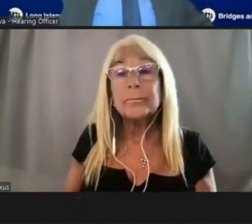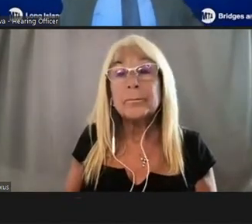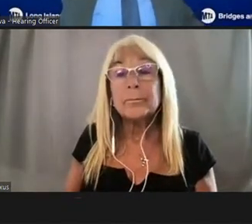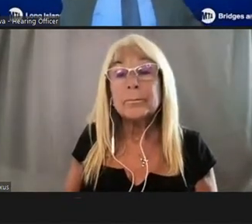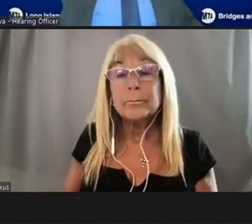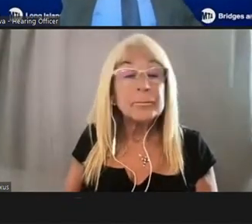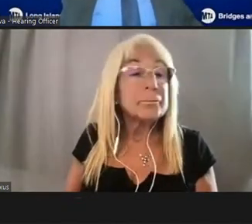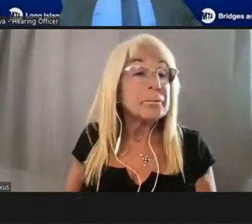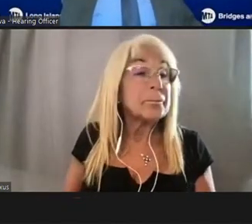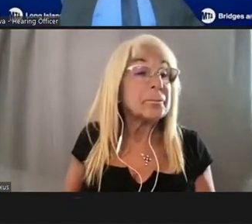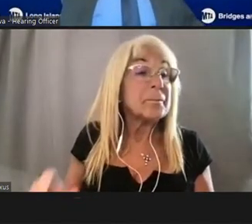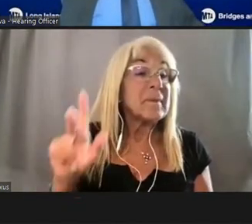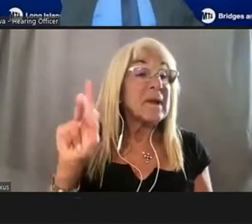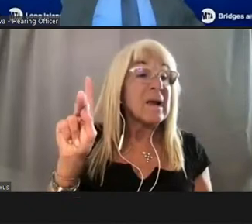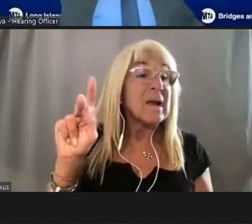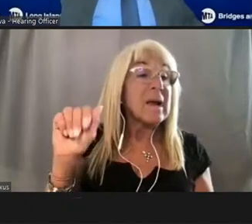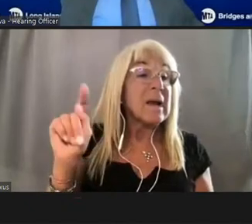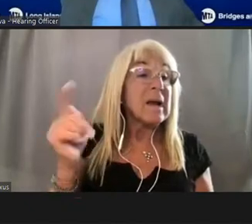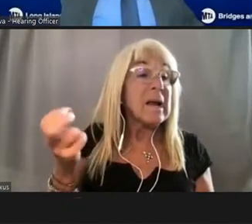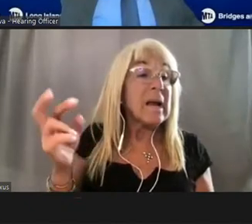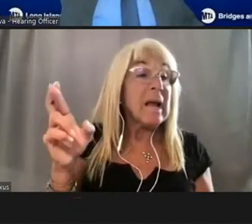Catherine freed